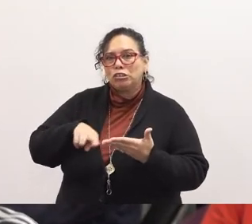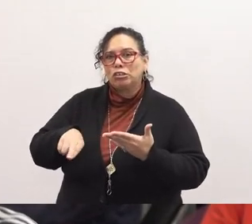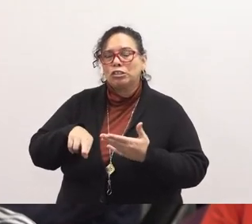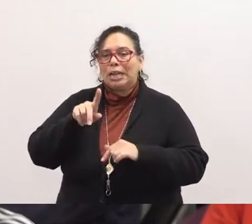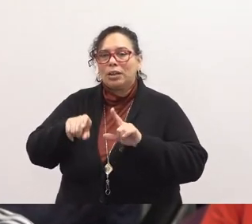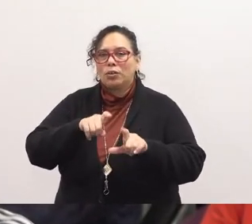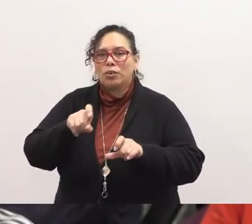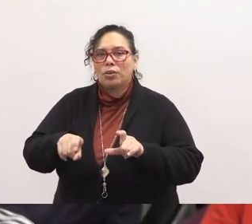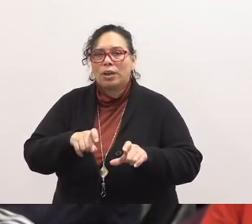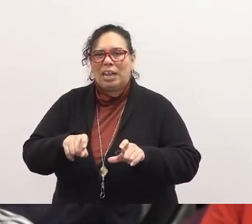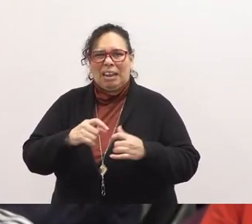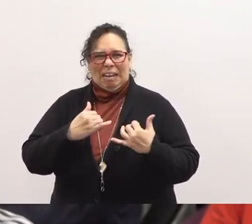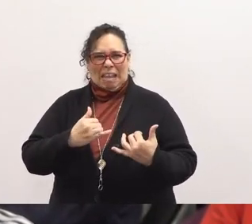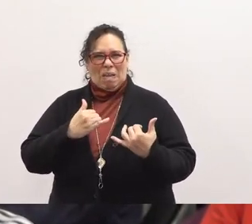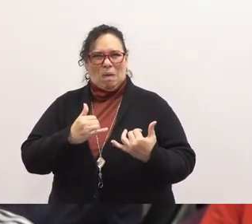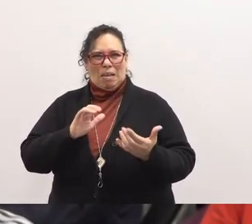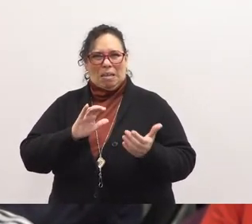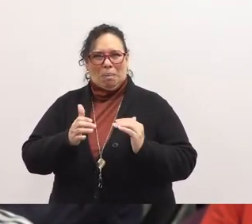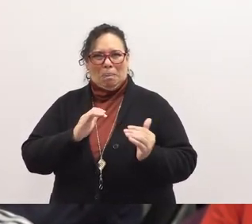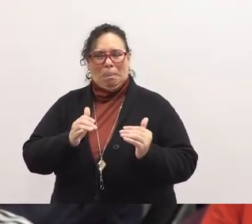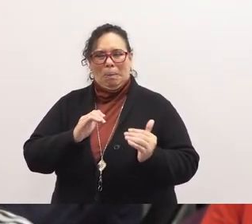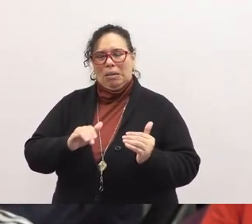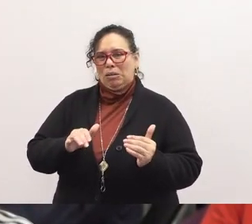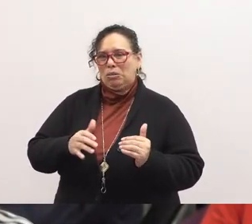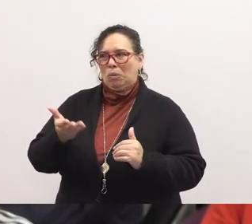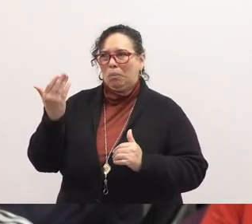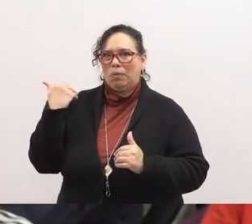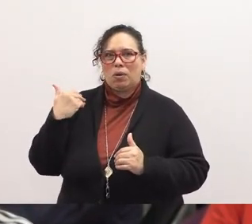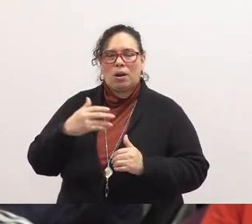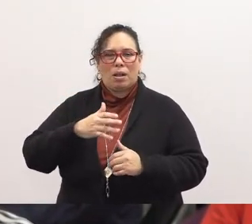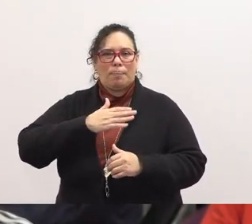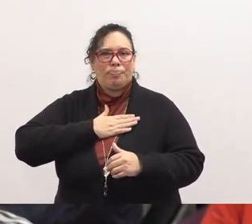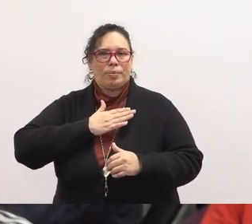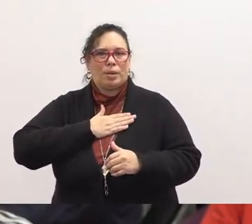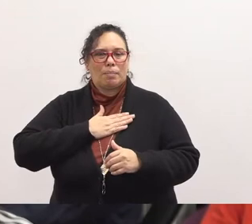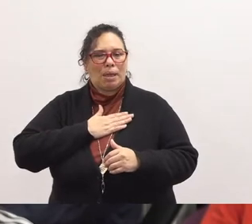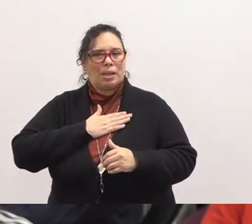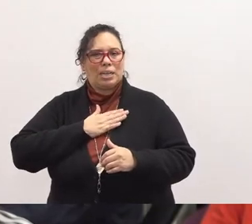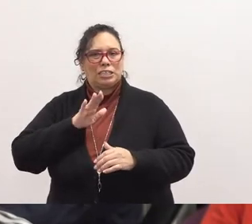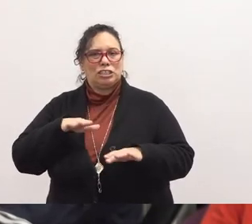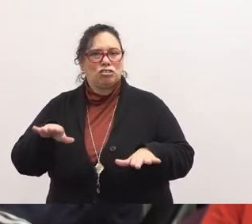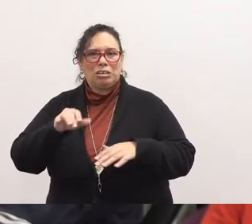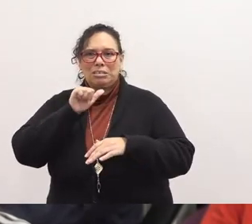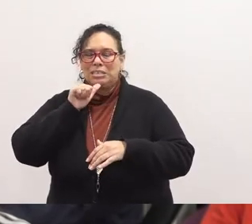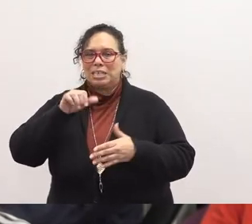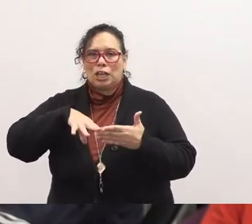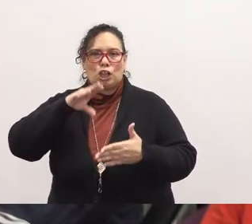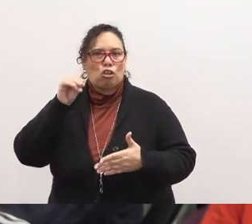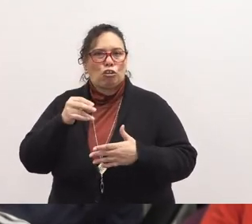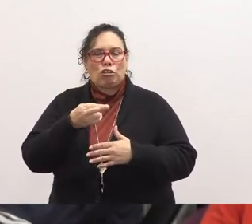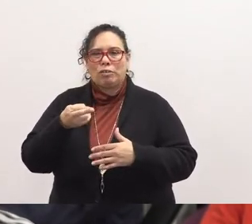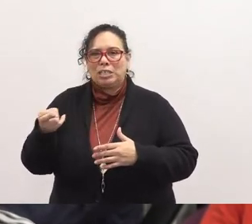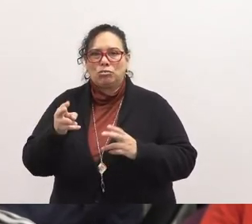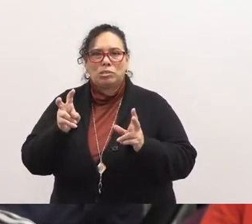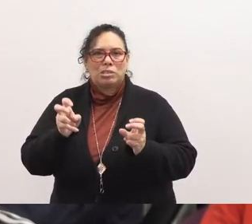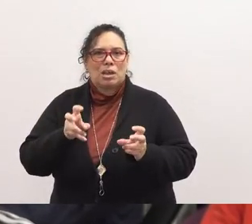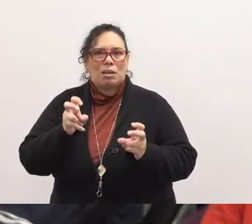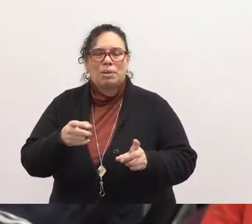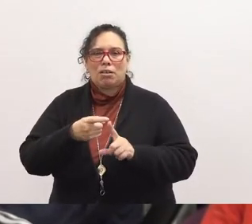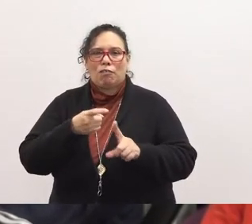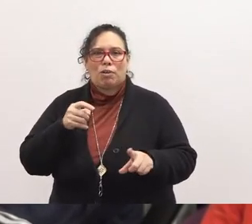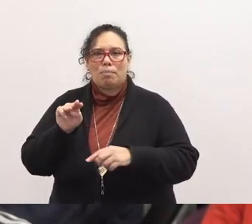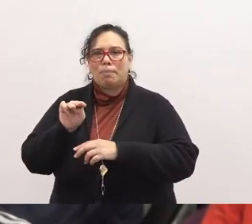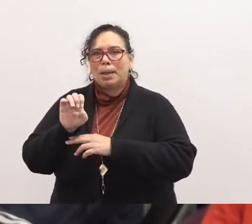taught at Tincher. My own children have a media assistant in elementary school and did not learn the resources and topics from their